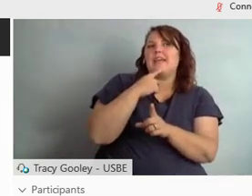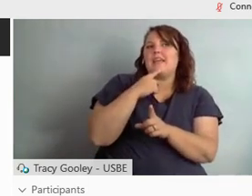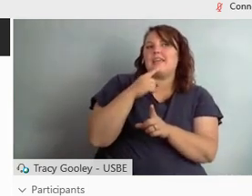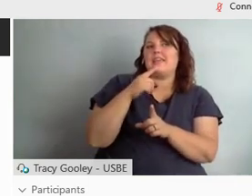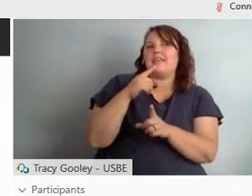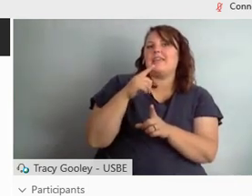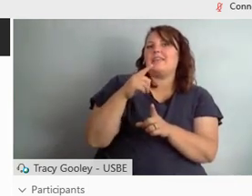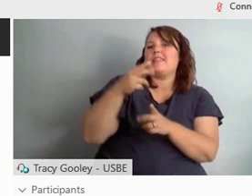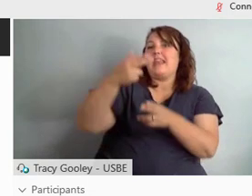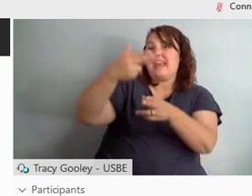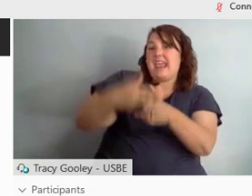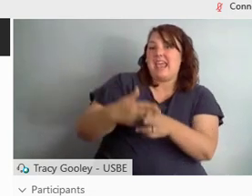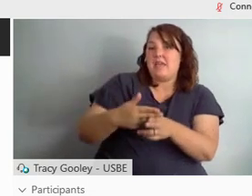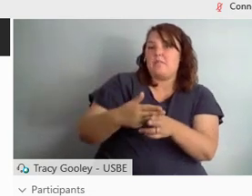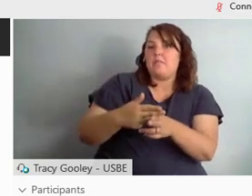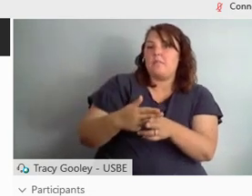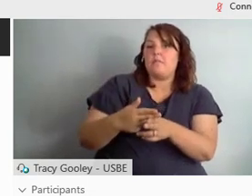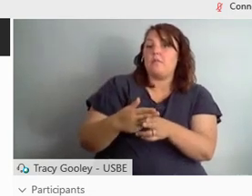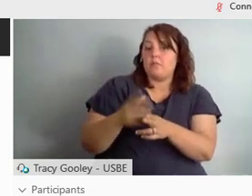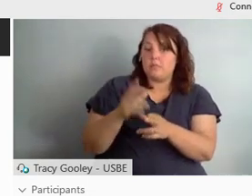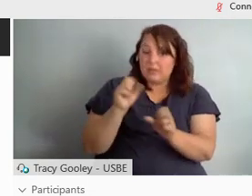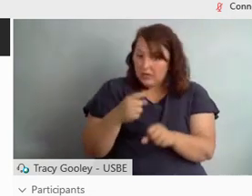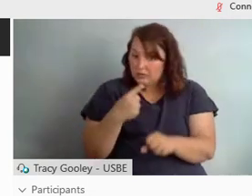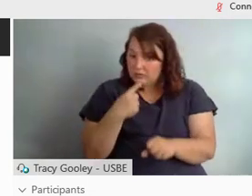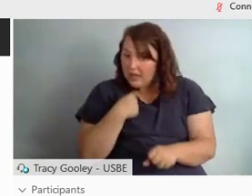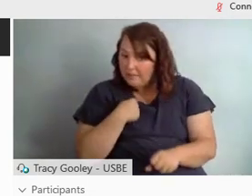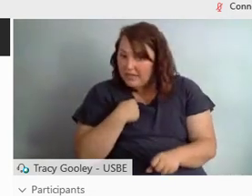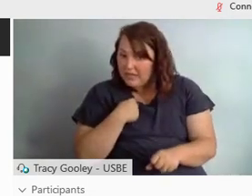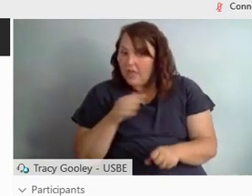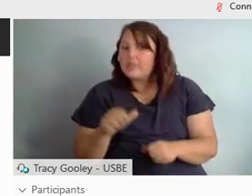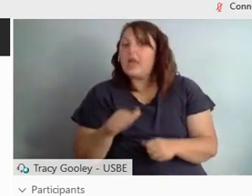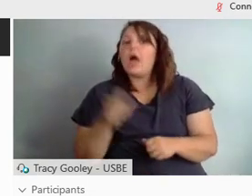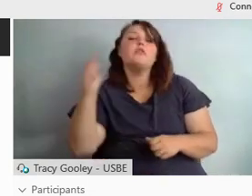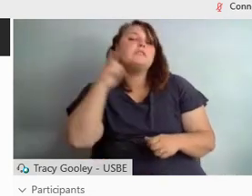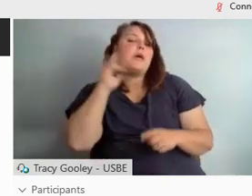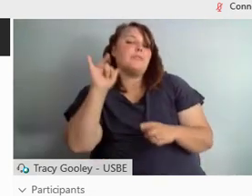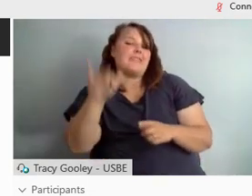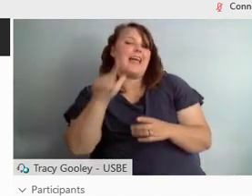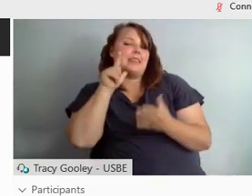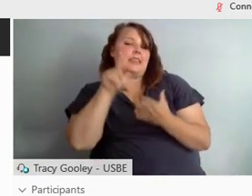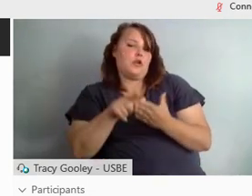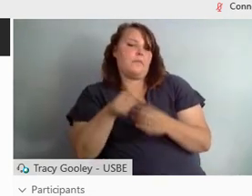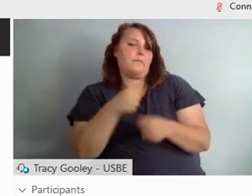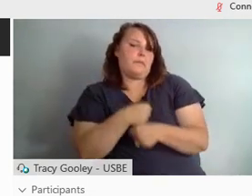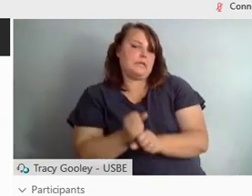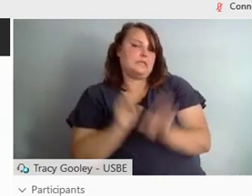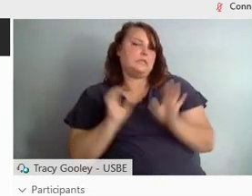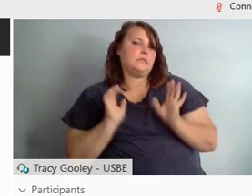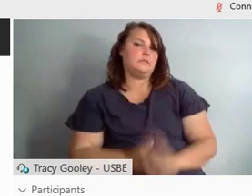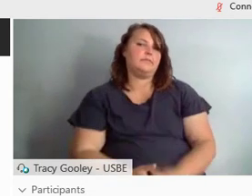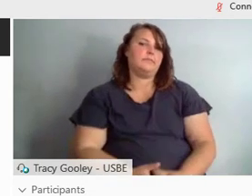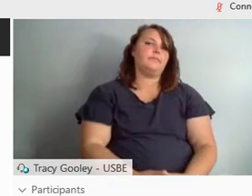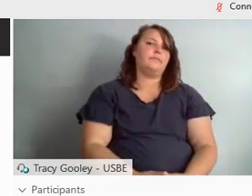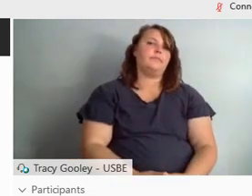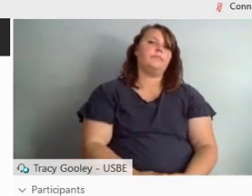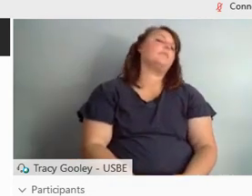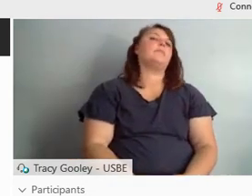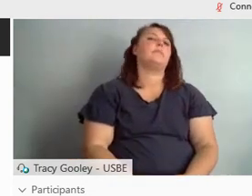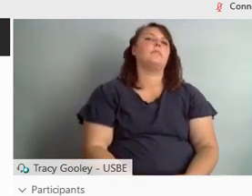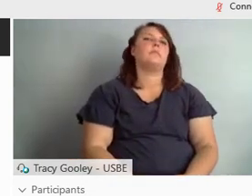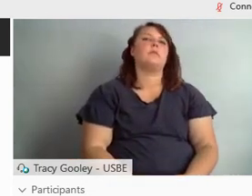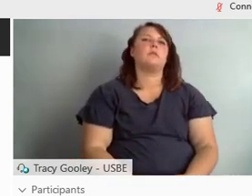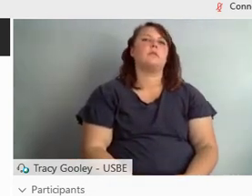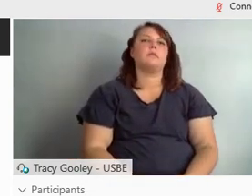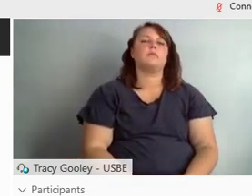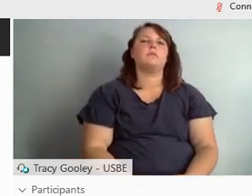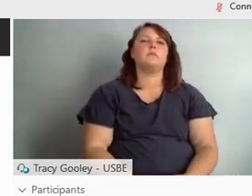name. You would just say, can you tell me the other sound that letter makes?